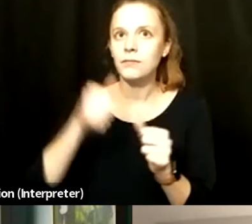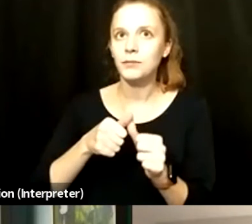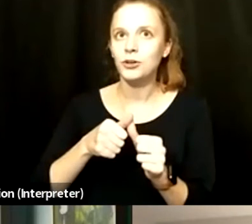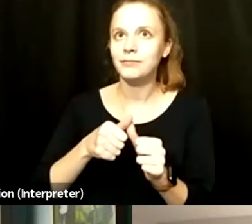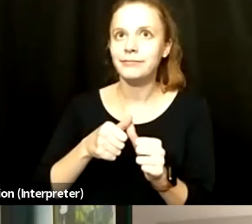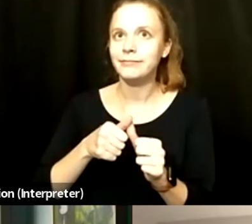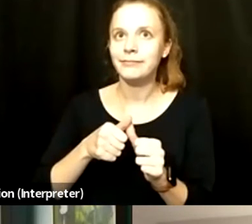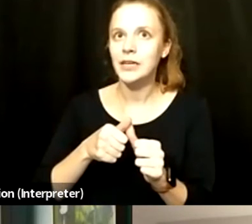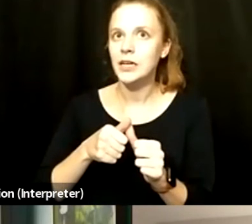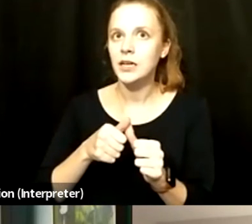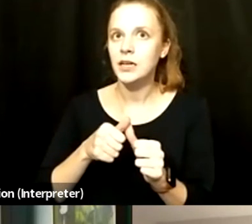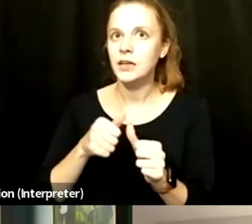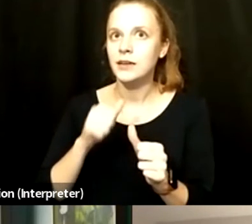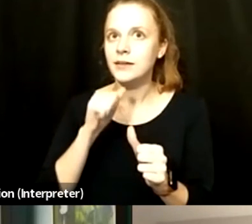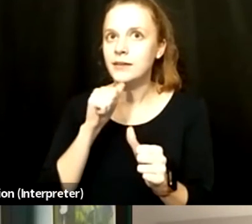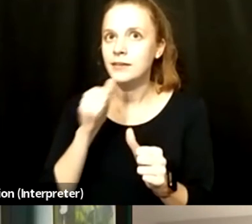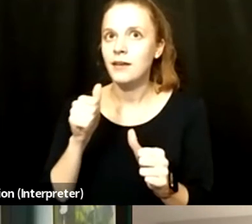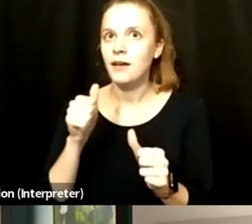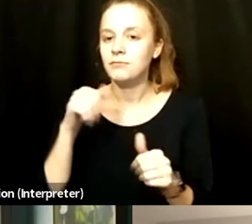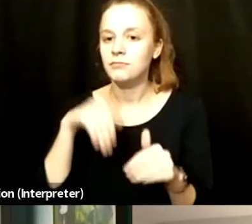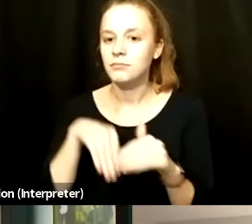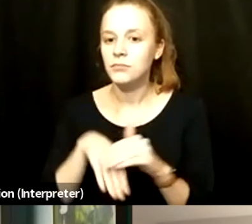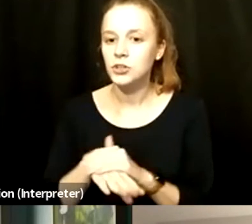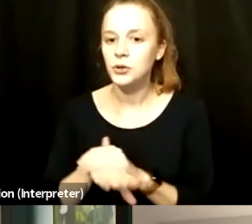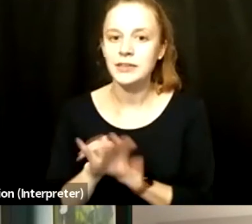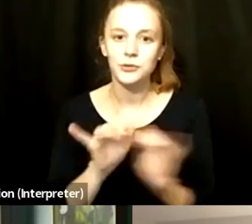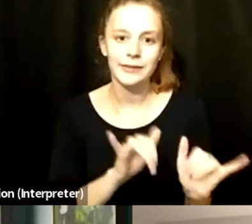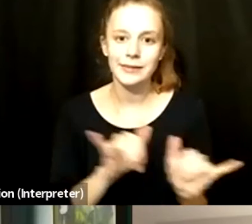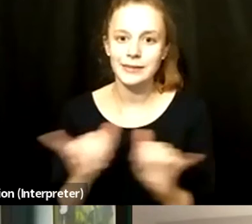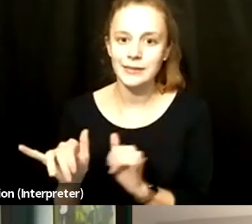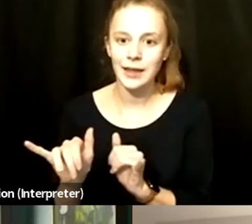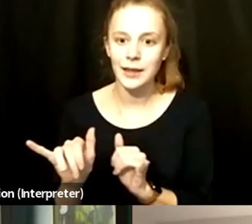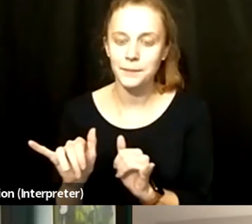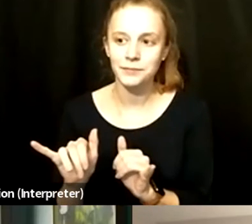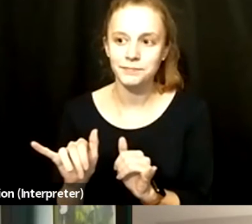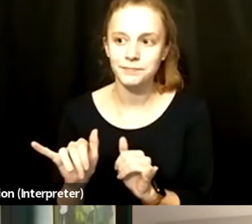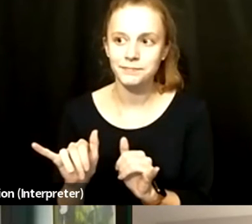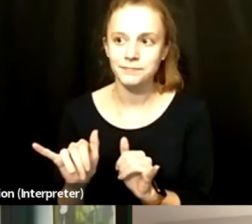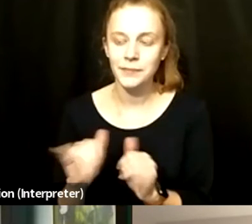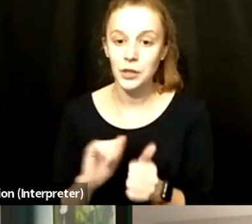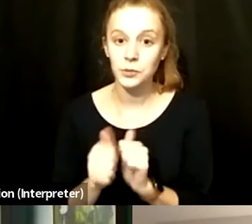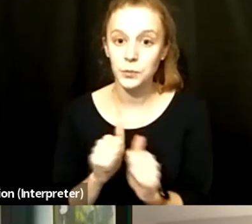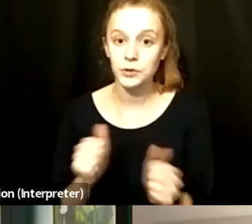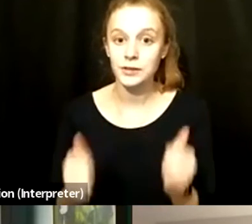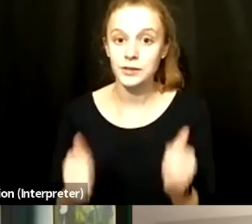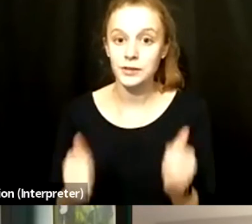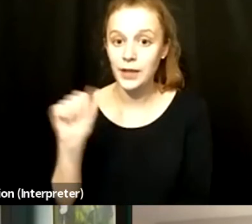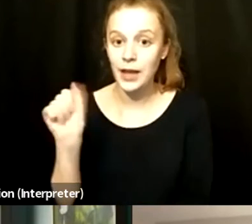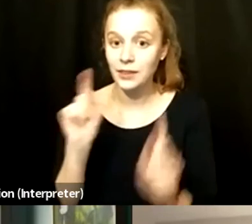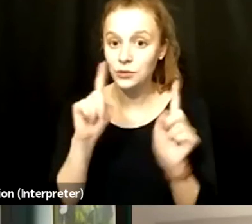into the same dorm as most of the athletes were going into, because I had these